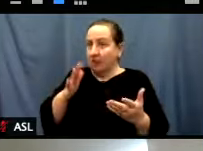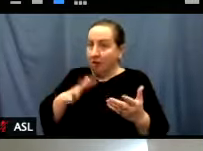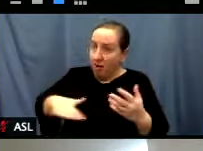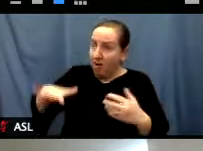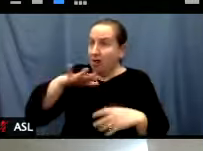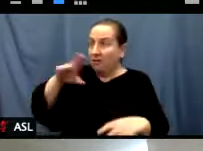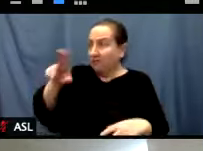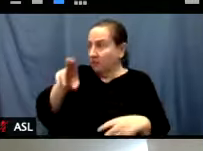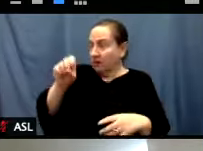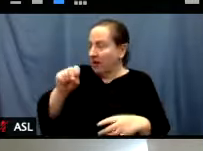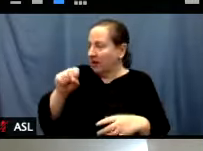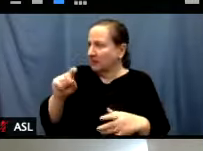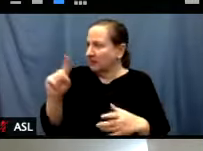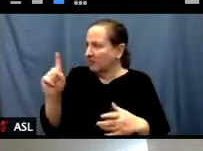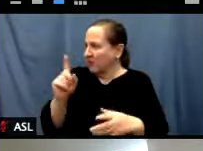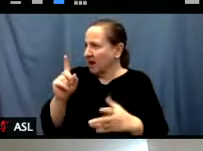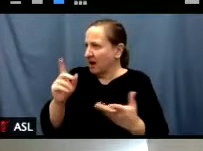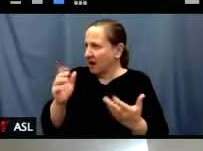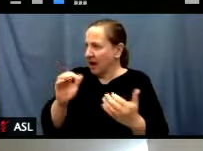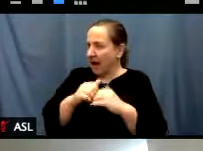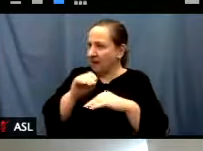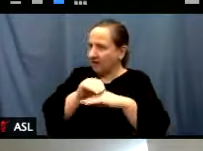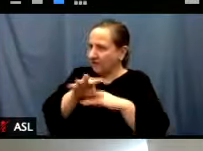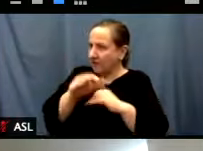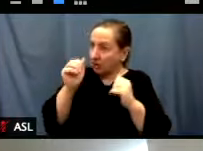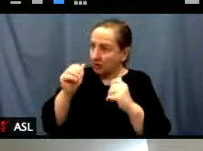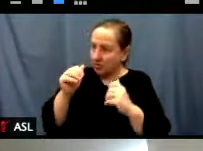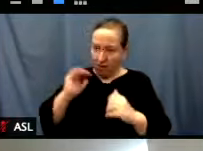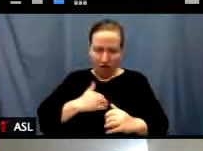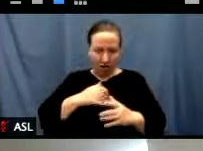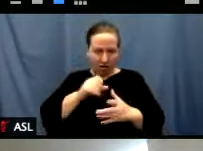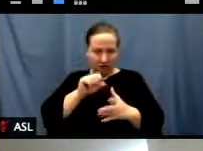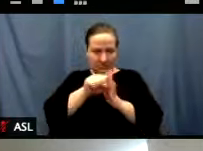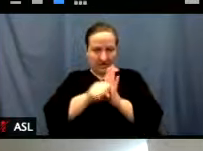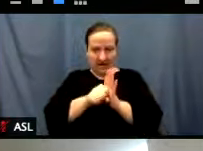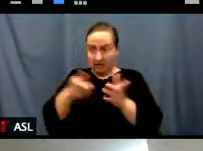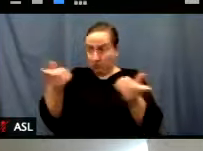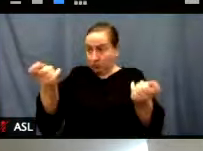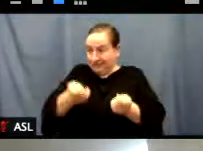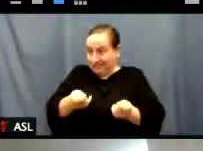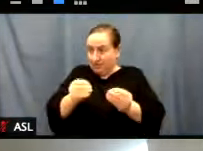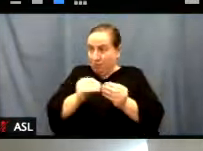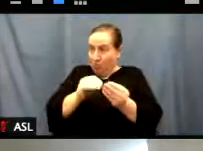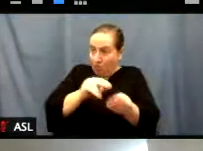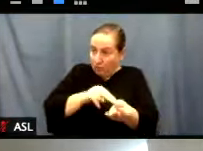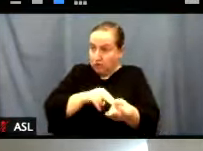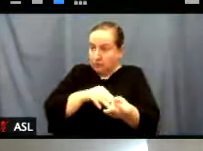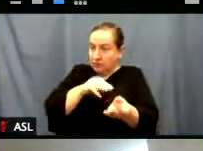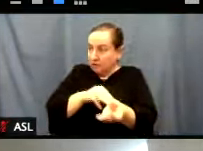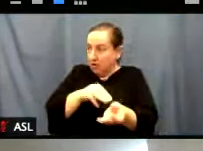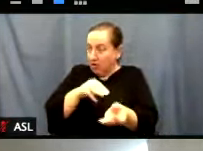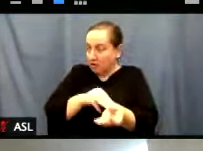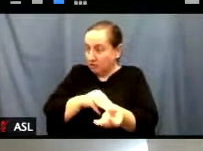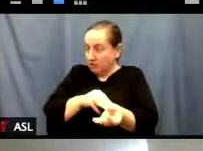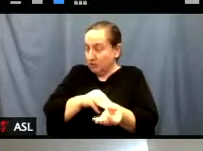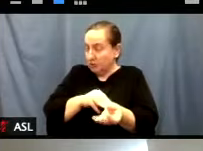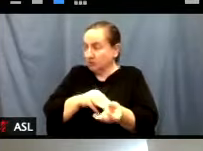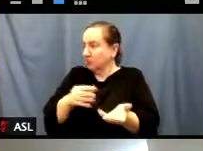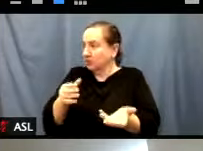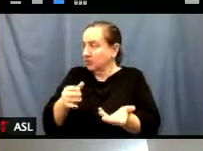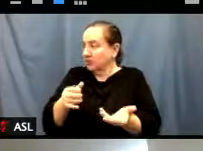nationwide. And so I don't know how that's affecting the state's ability to pull in more nurses and doctors for the